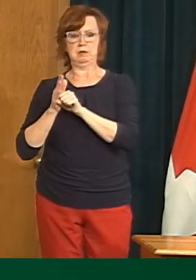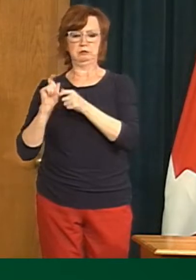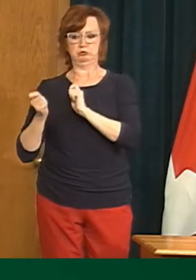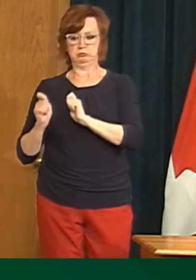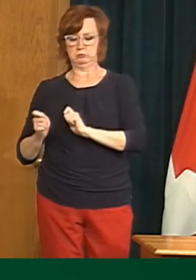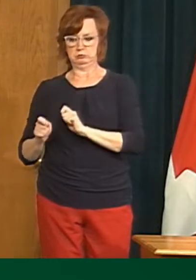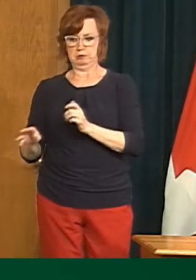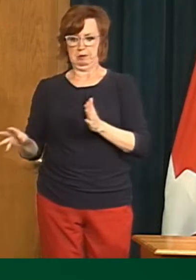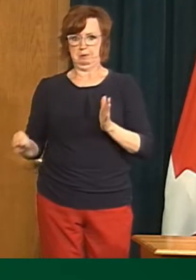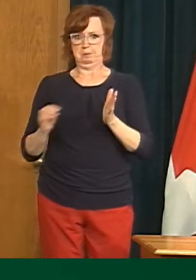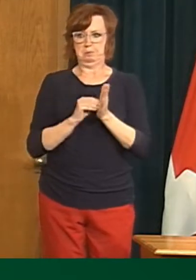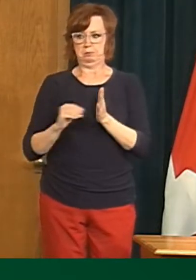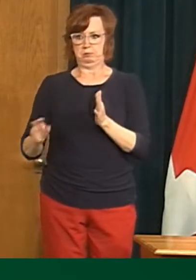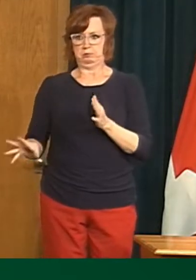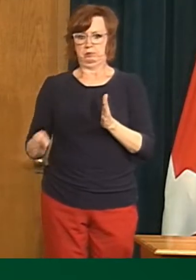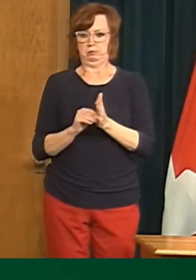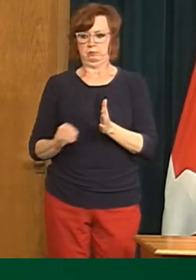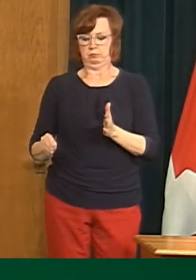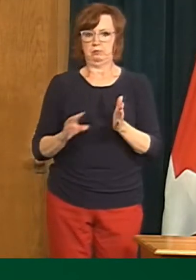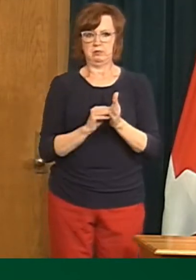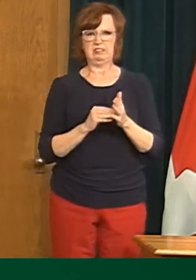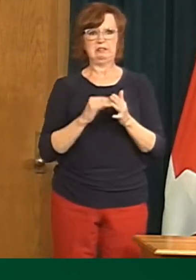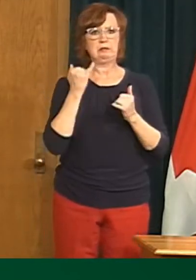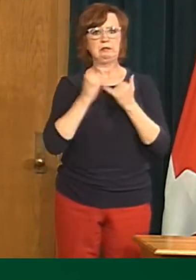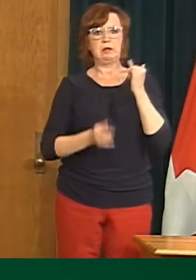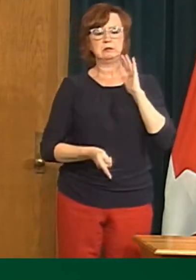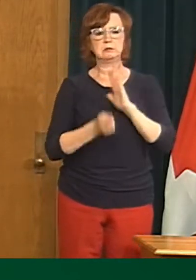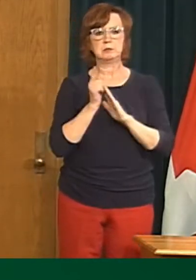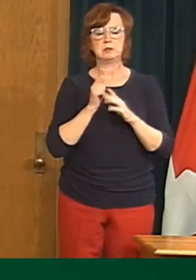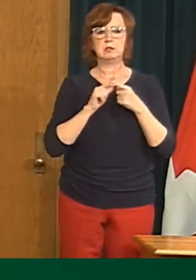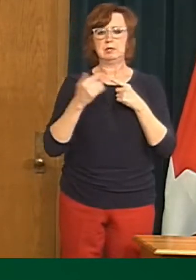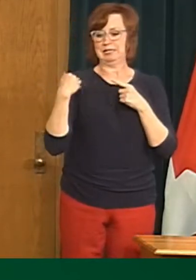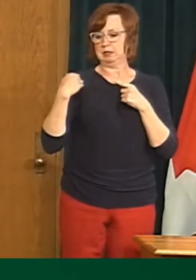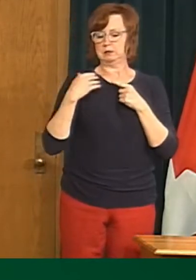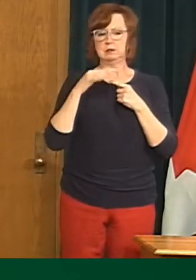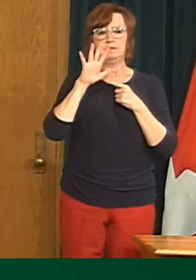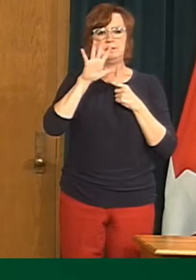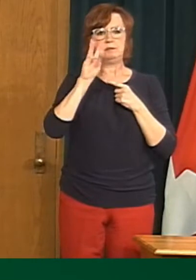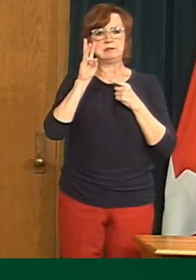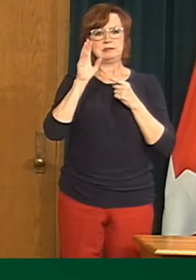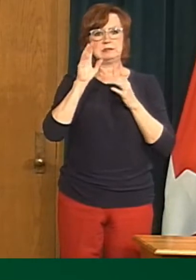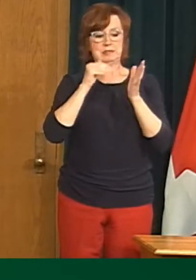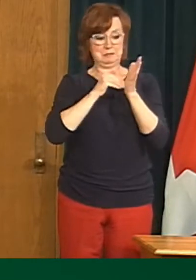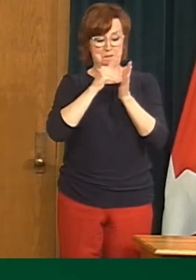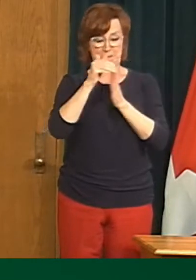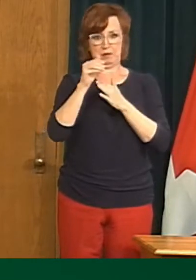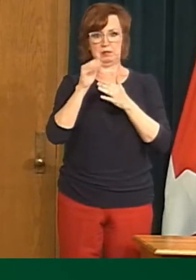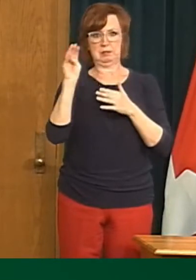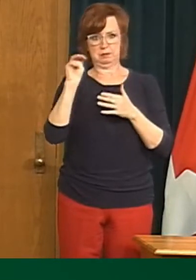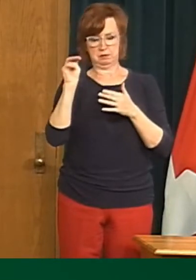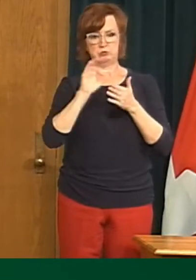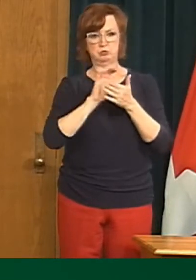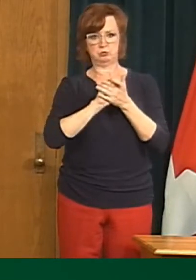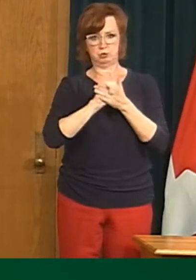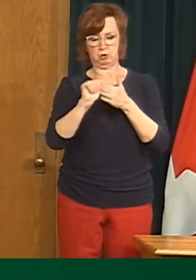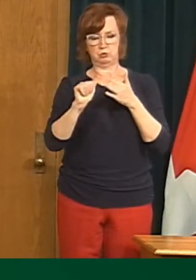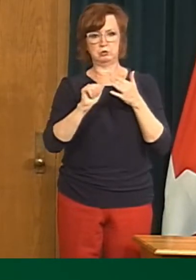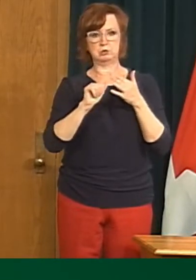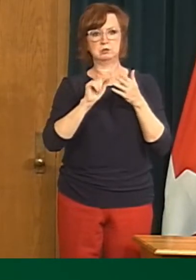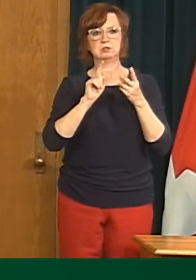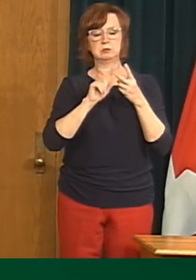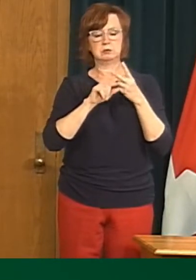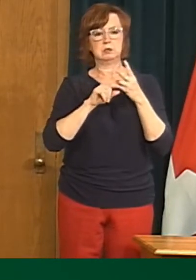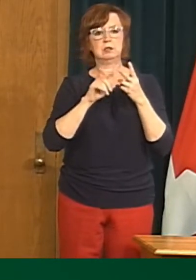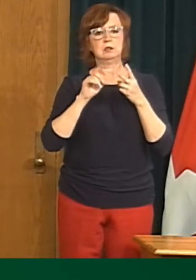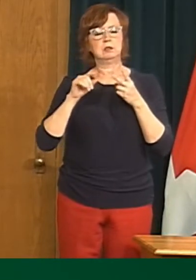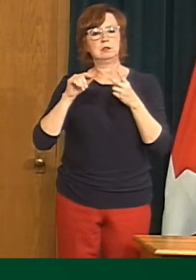COVID pandemic. $56 million the other day, the special warrant that was put through. Over $53 million of that is from